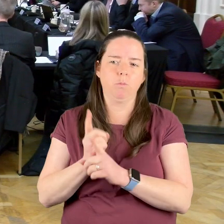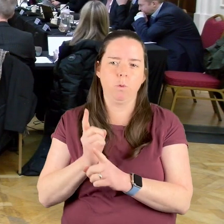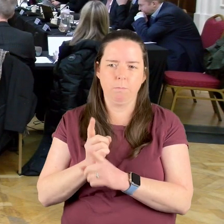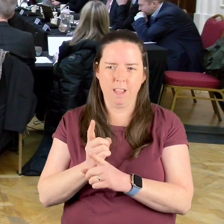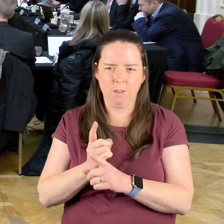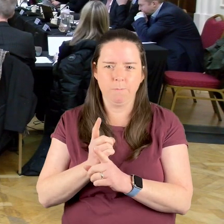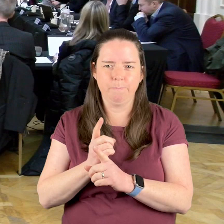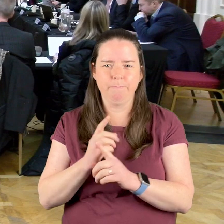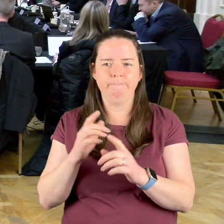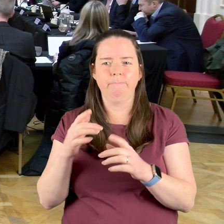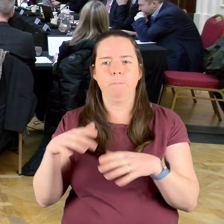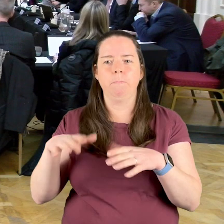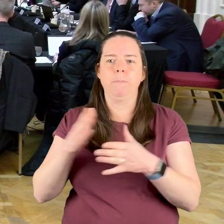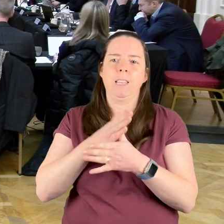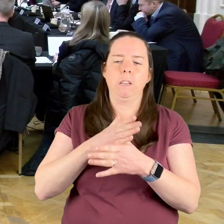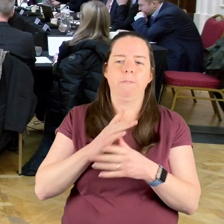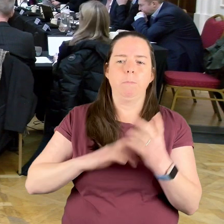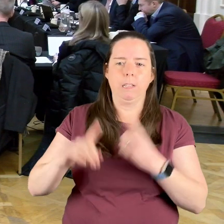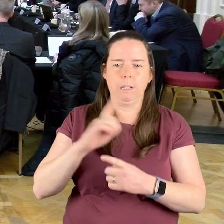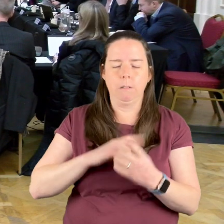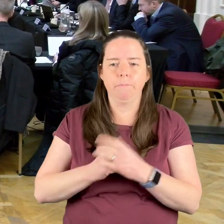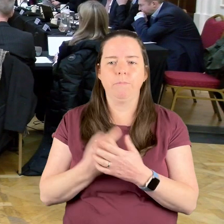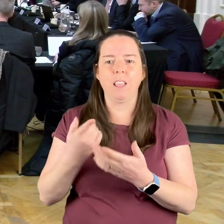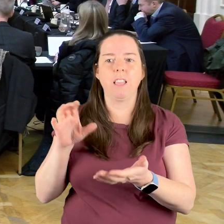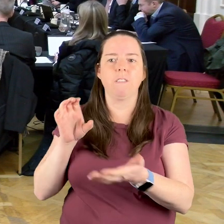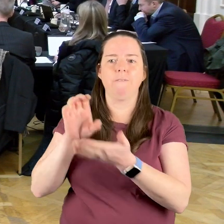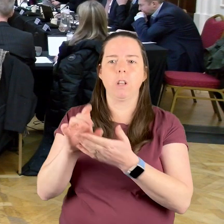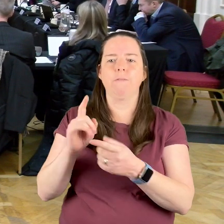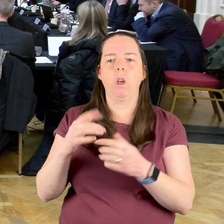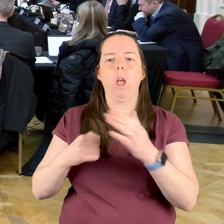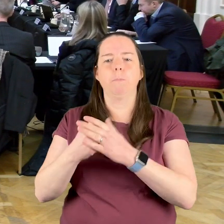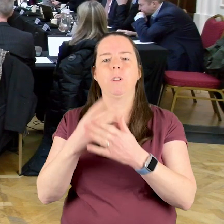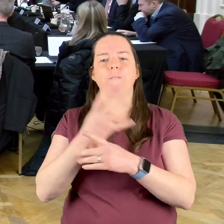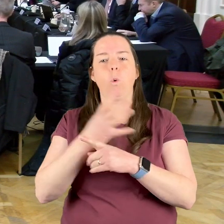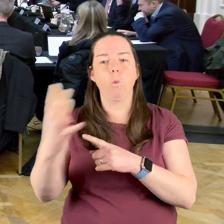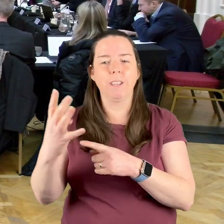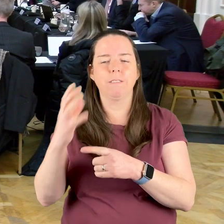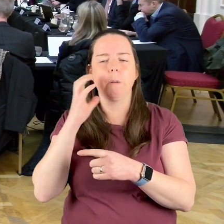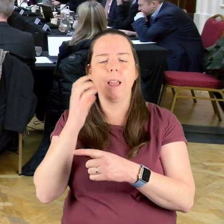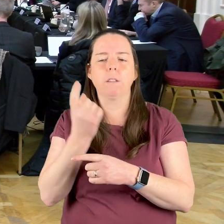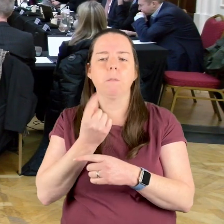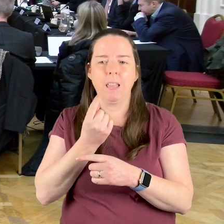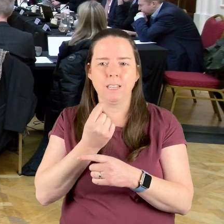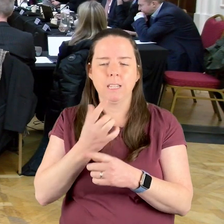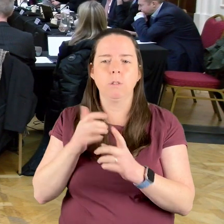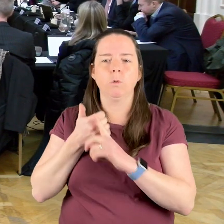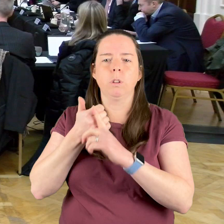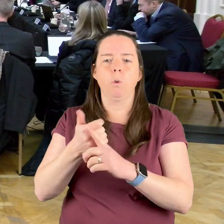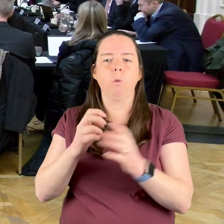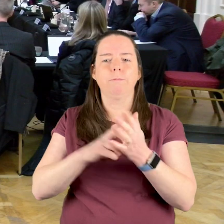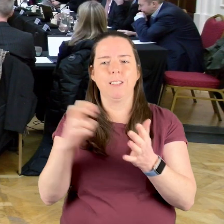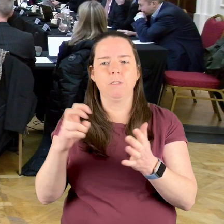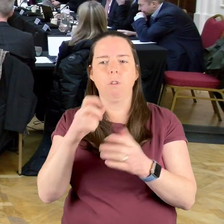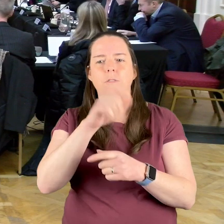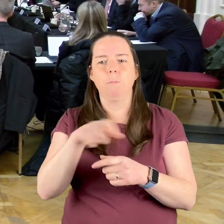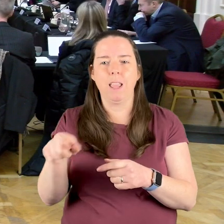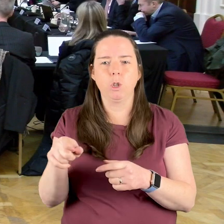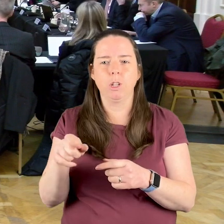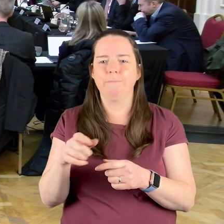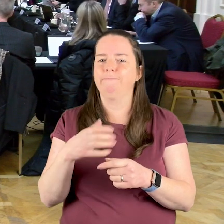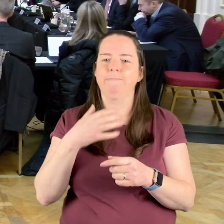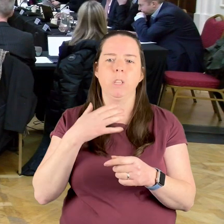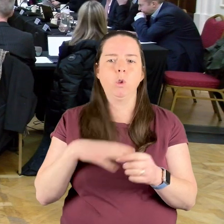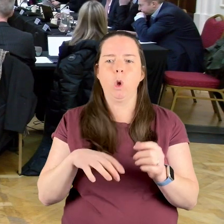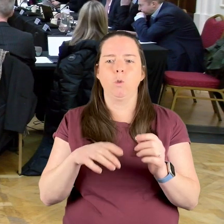at the beginning of the meeting, and that's to fund up to 4 weeks of bed capacity to support discharge for patients who no longer meet the criteria